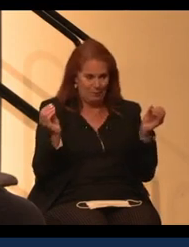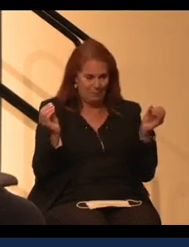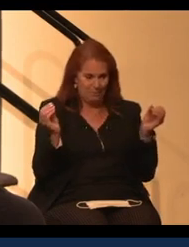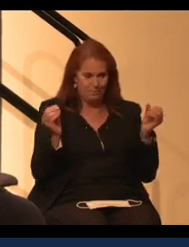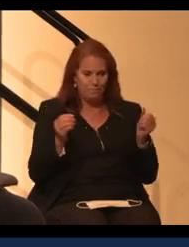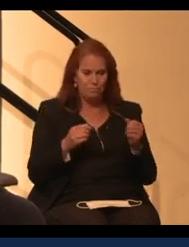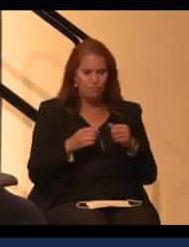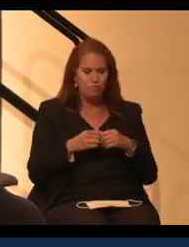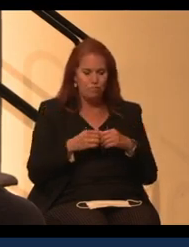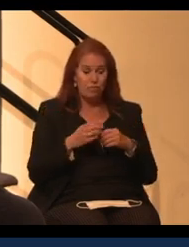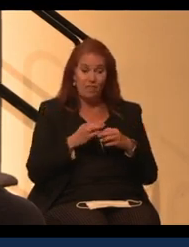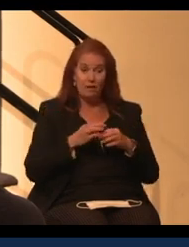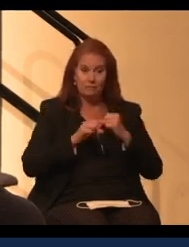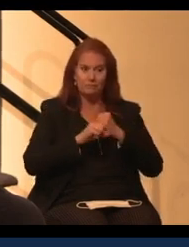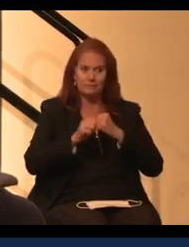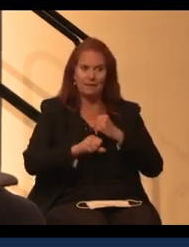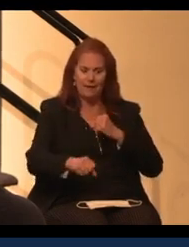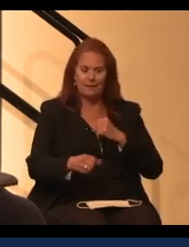can be quite delayed.